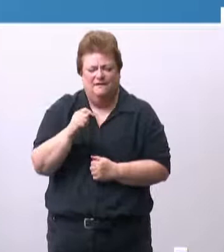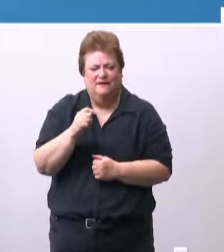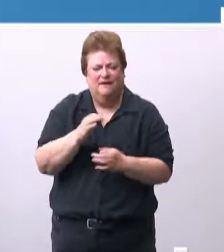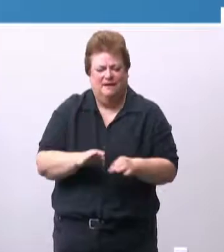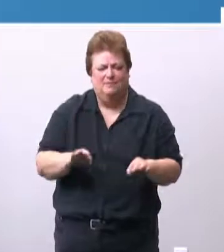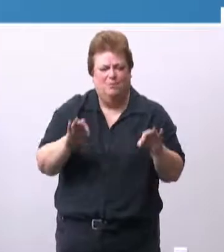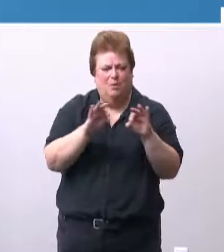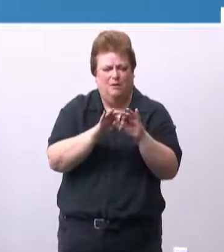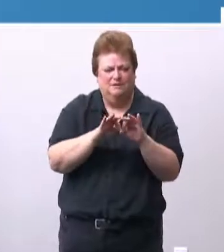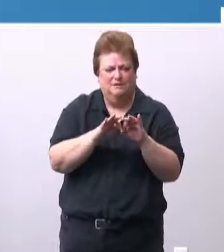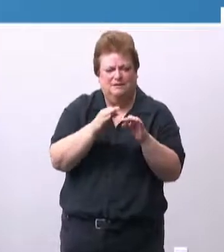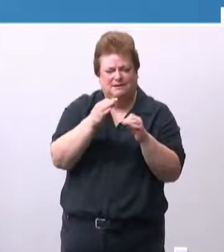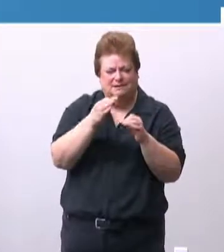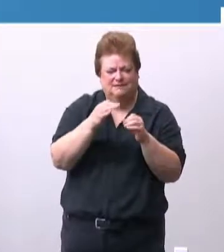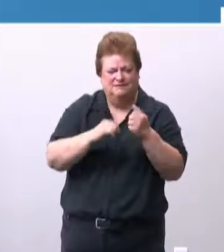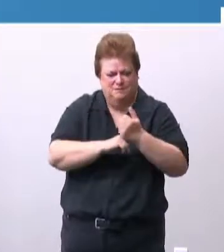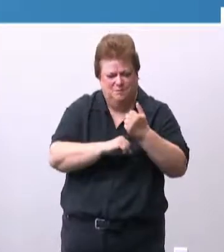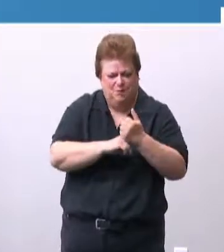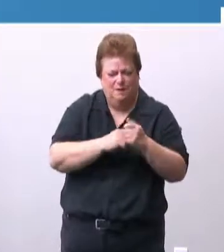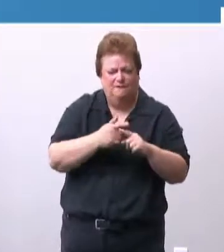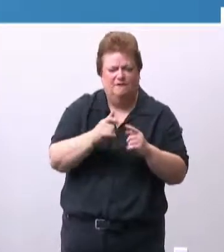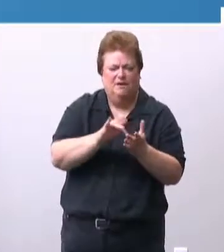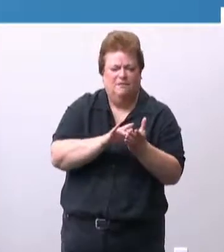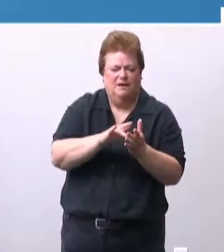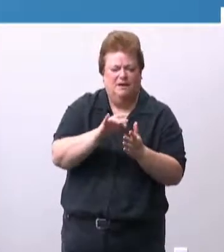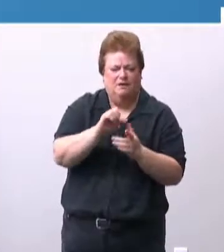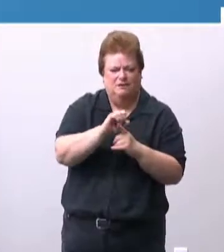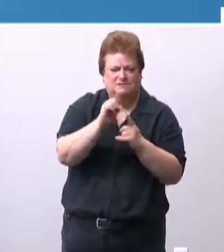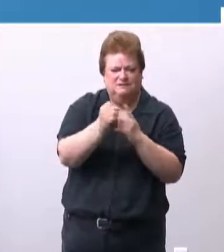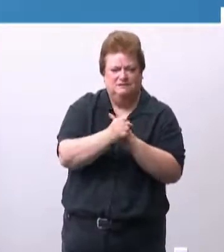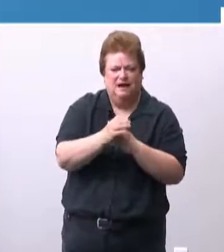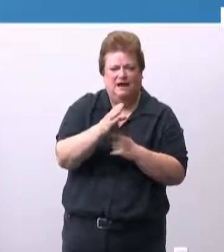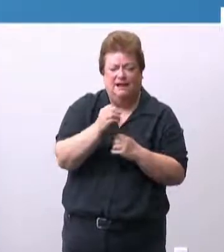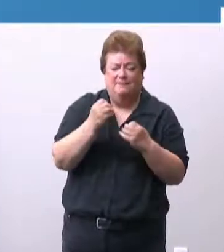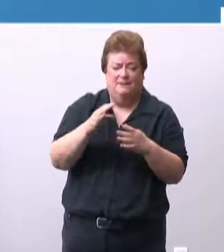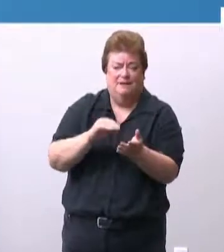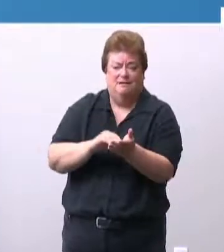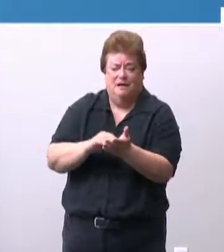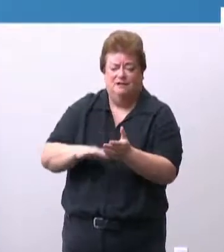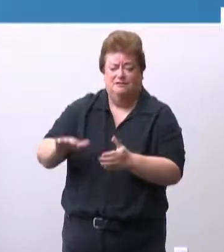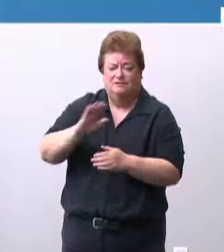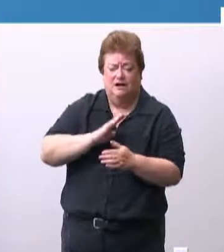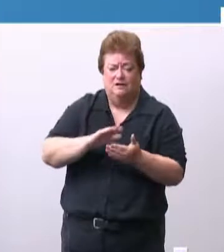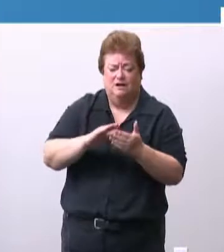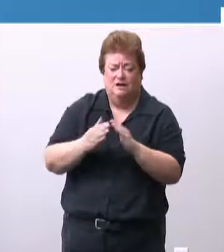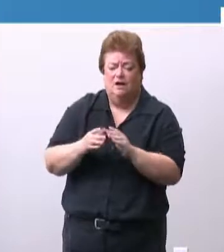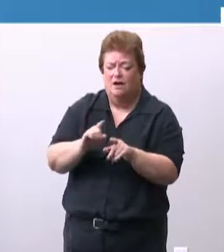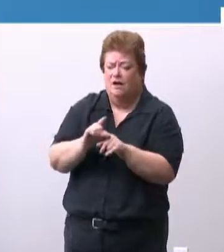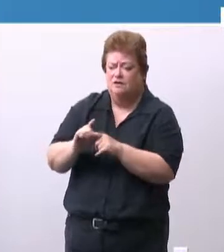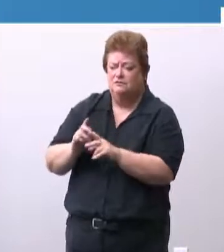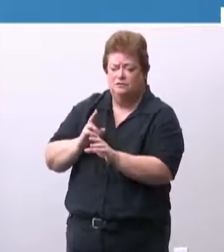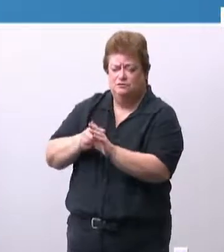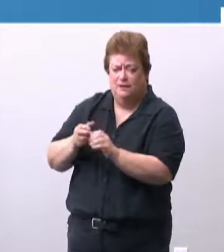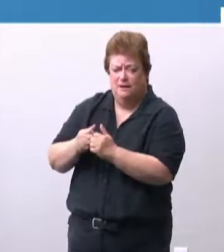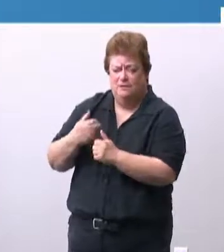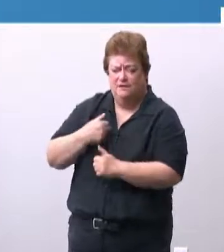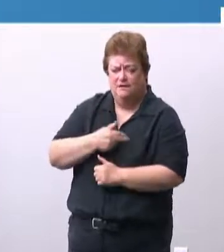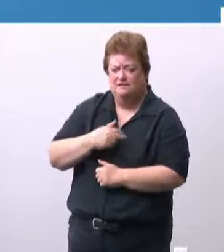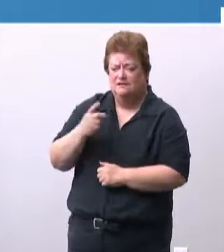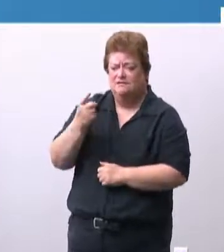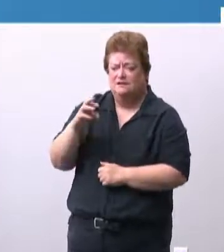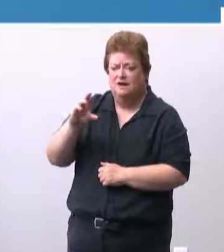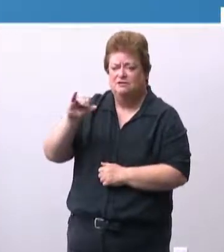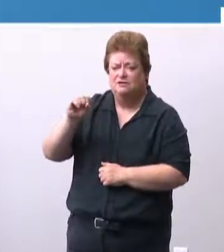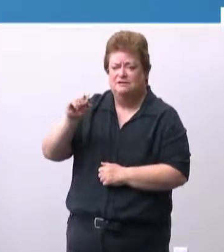the Medical Society and from our many physicians in the community. Also joining us today is Dr. Steve